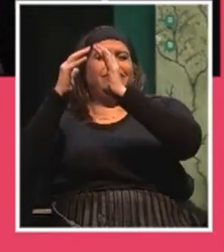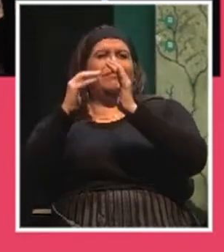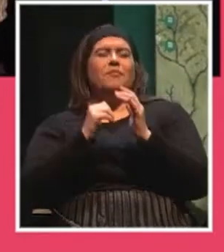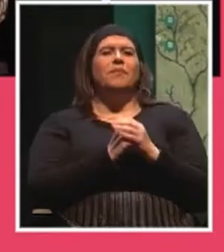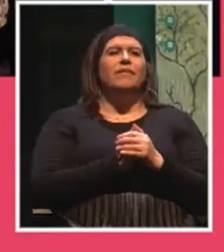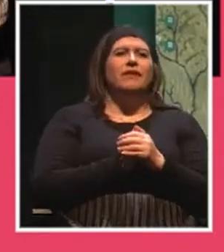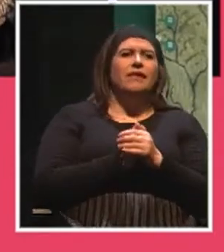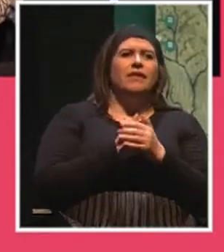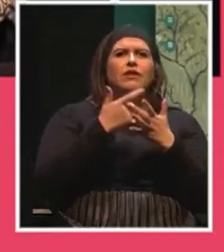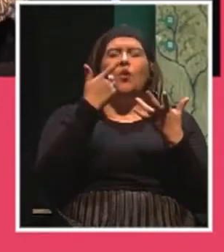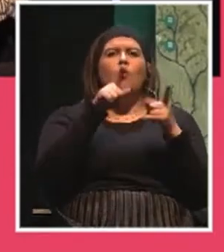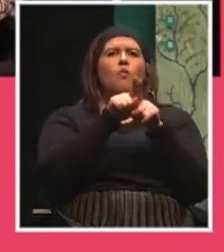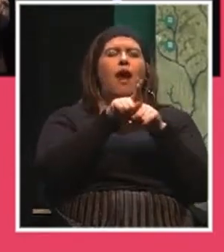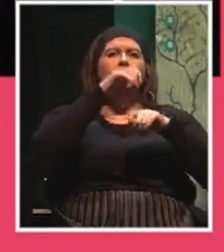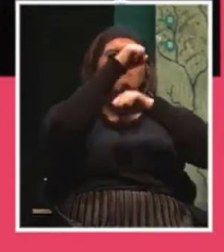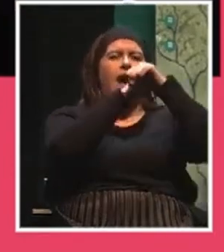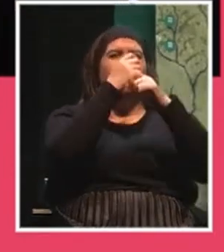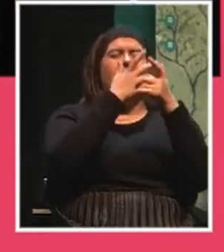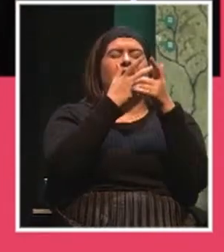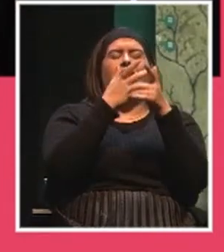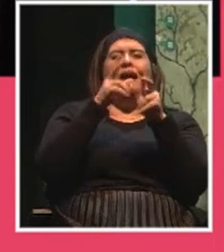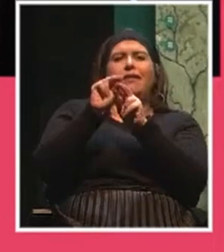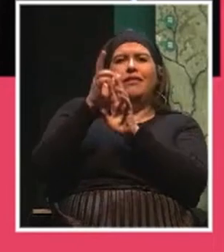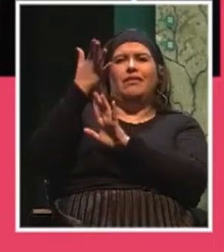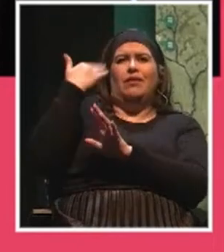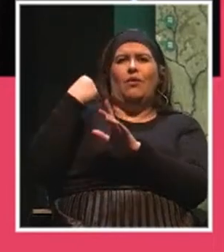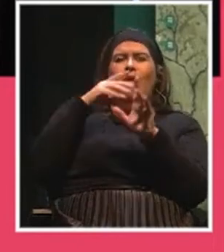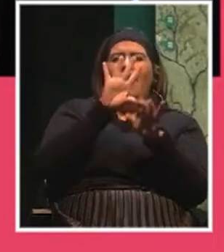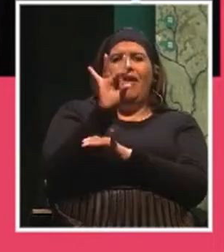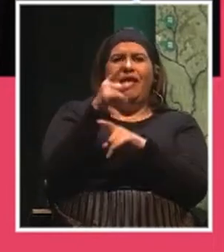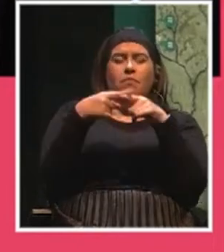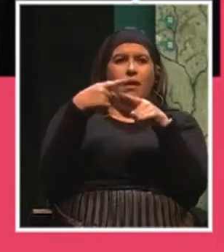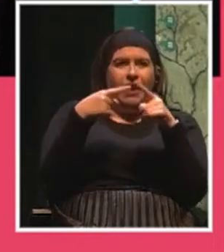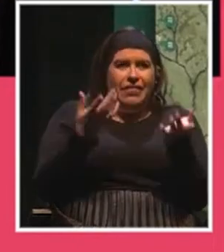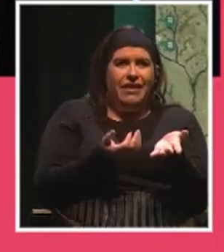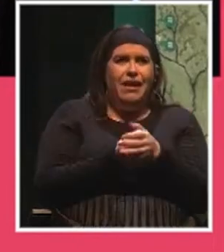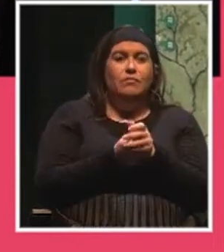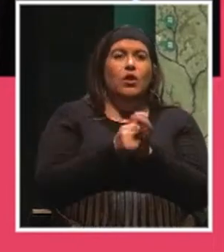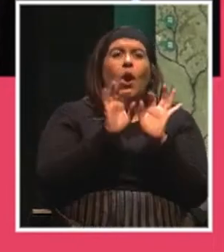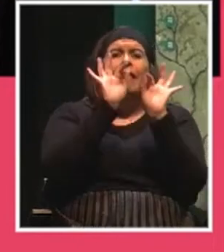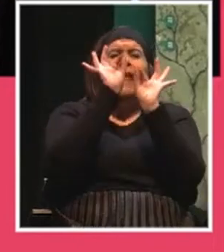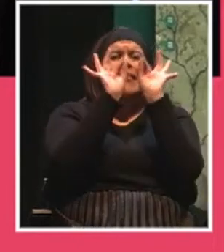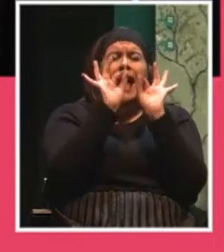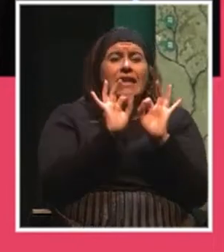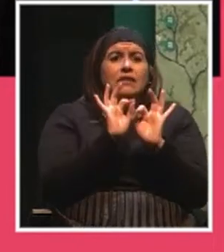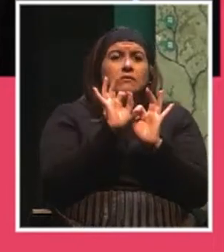machines from the Middle Ages. Except it had none of the detail. It was a white